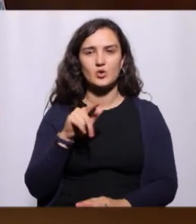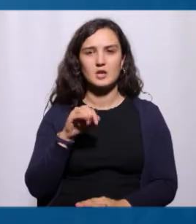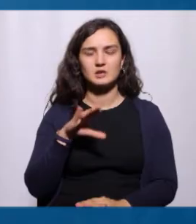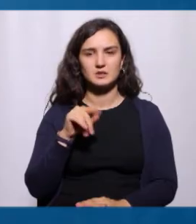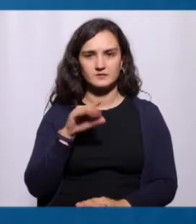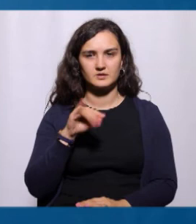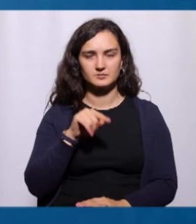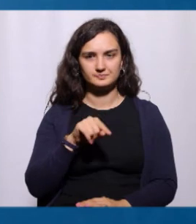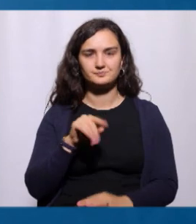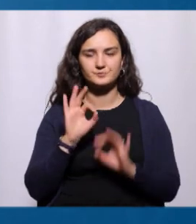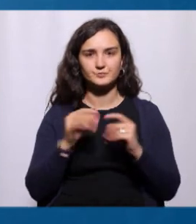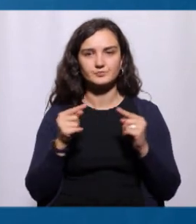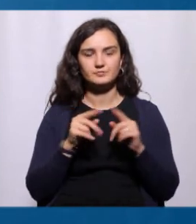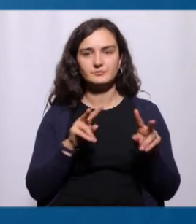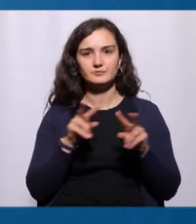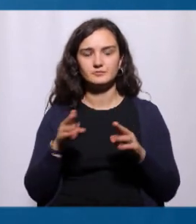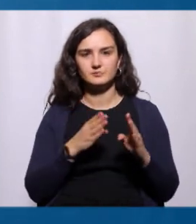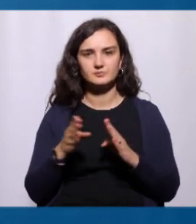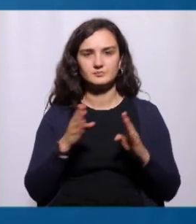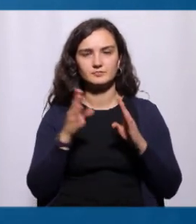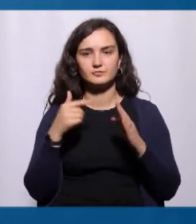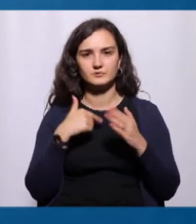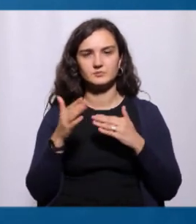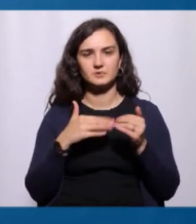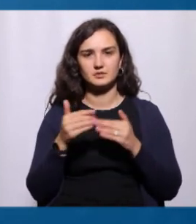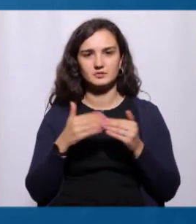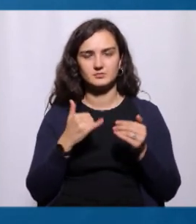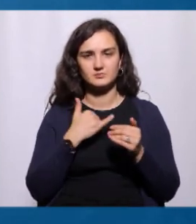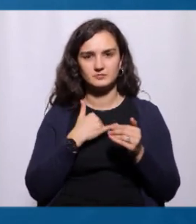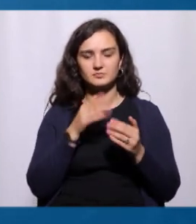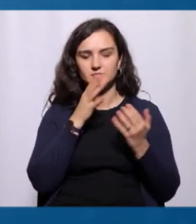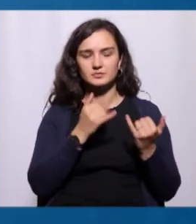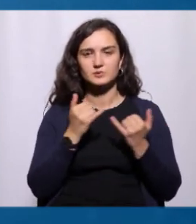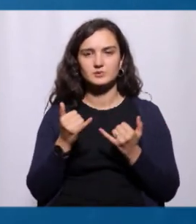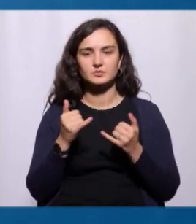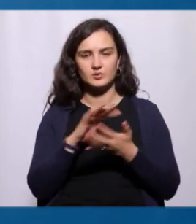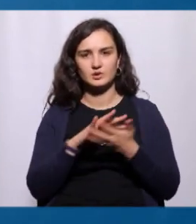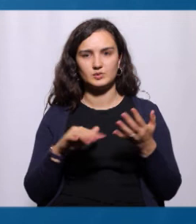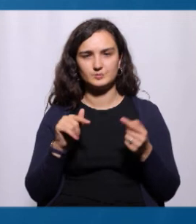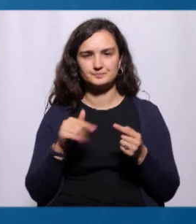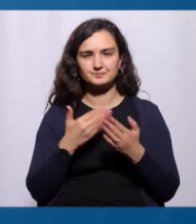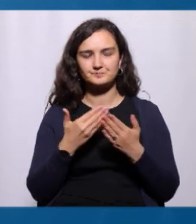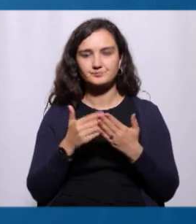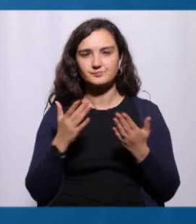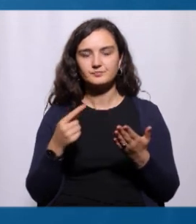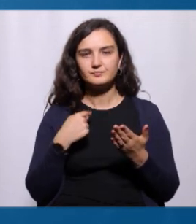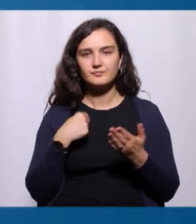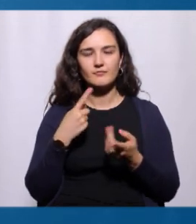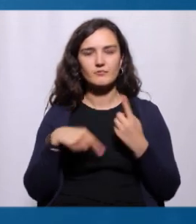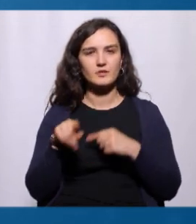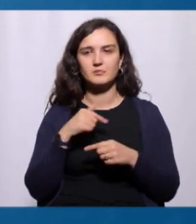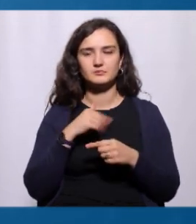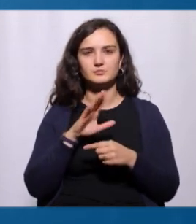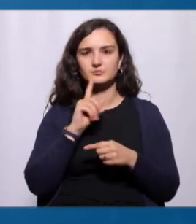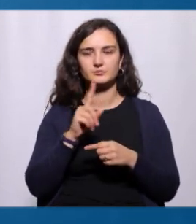be going to exactly the same way we practiced with the present continuous. For example, I am not